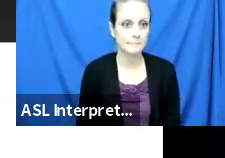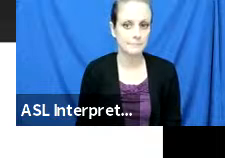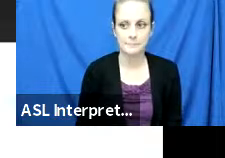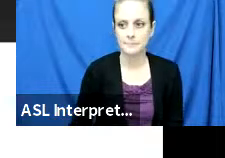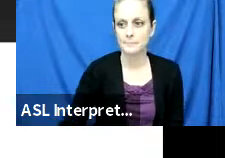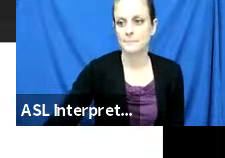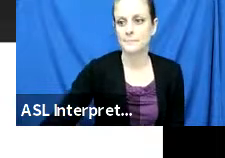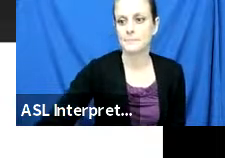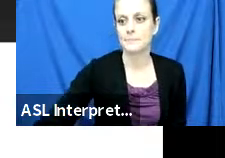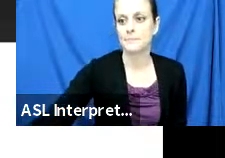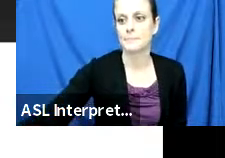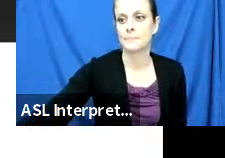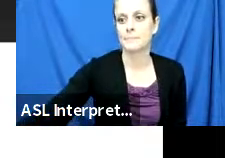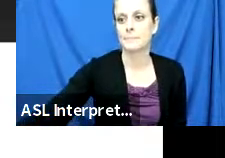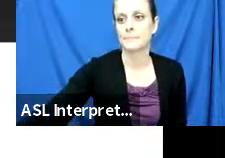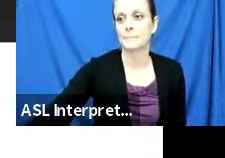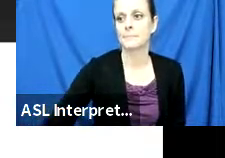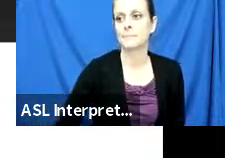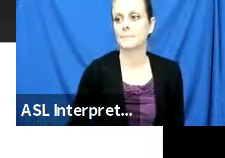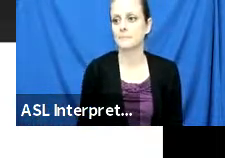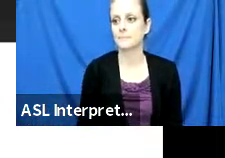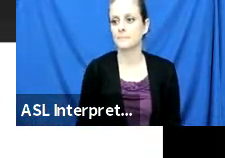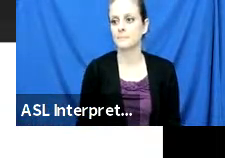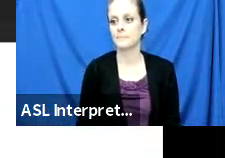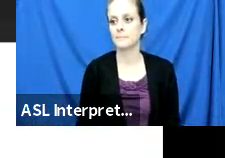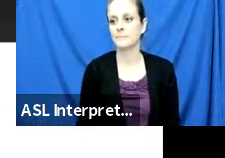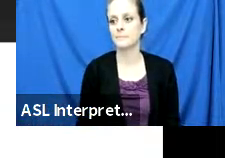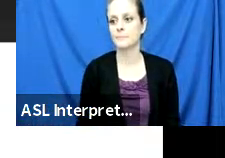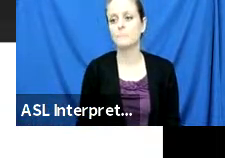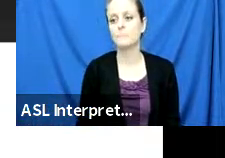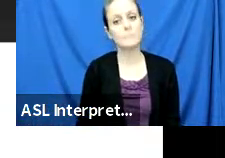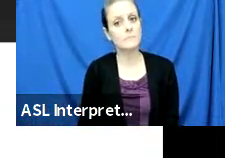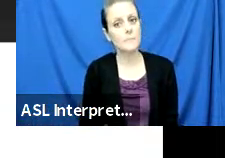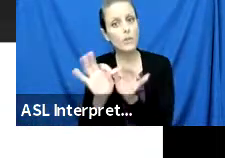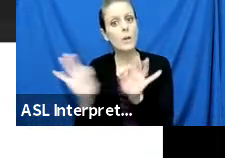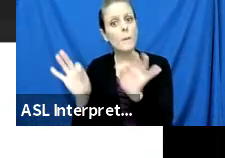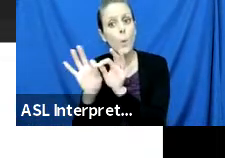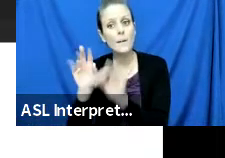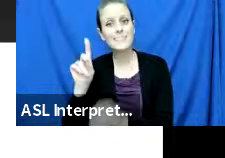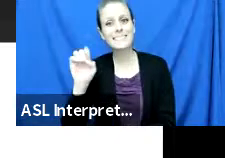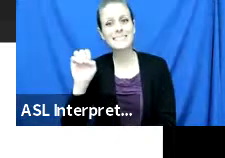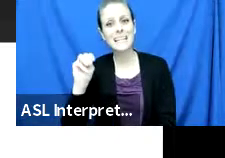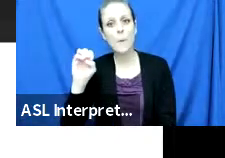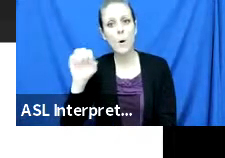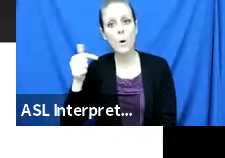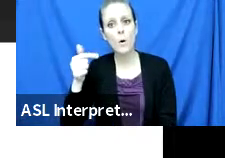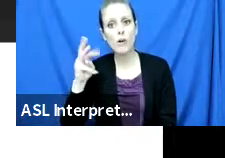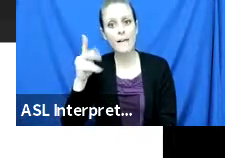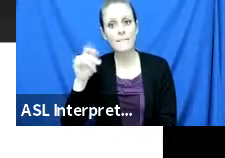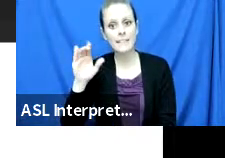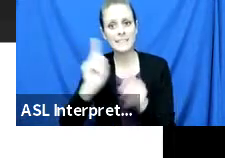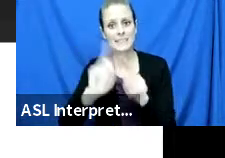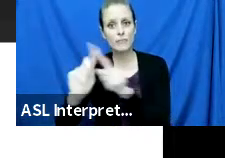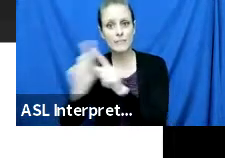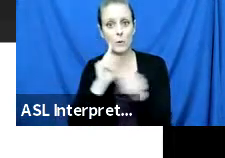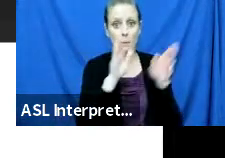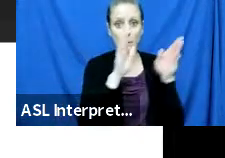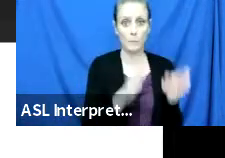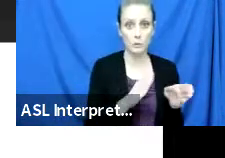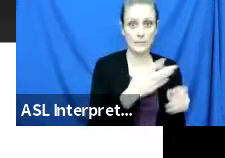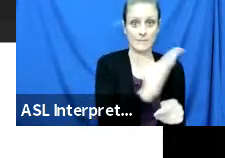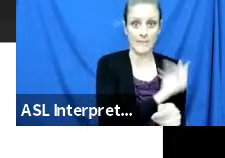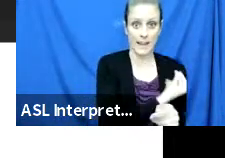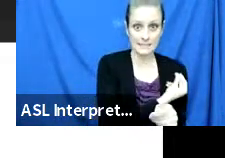I want to remind you also that there are important demographic differences between vaccinated and unvaccinated